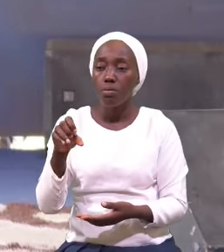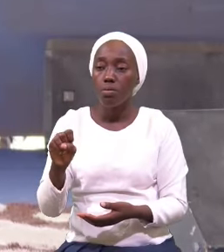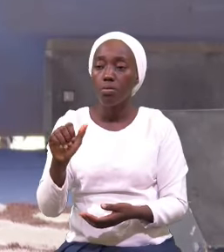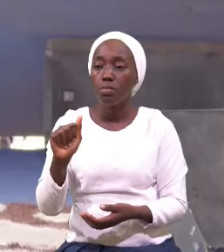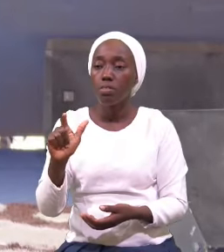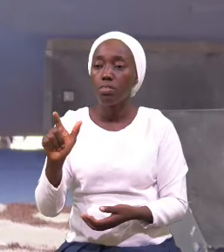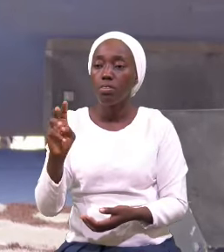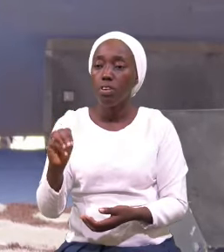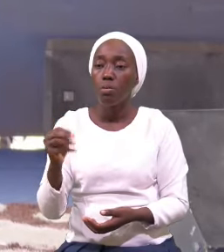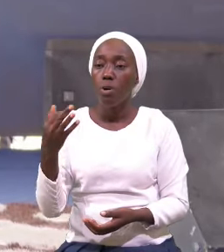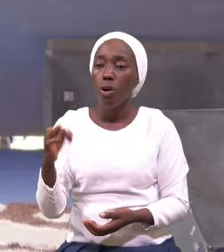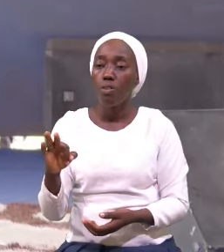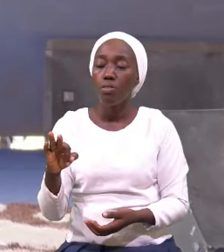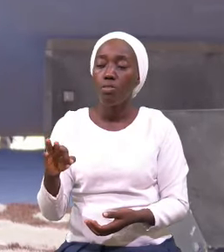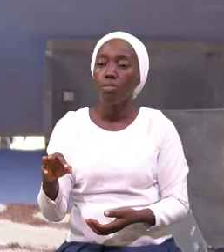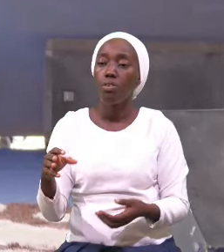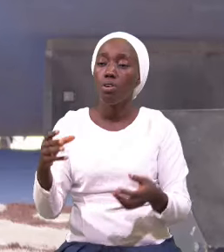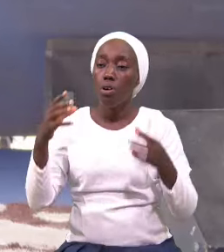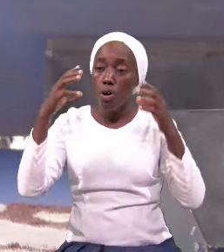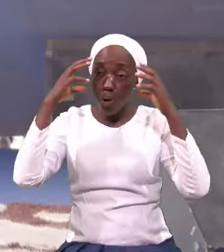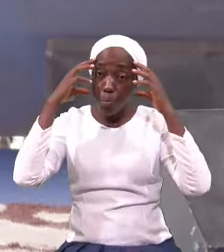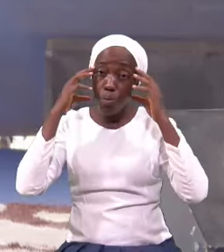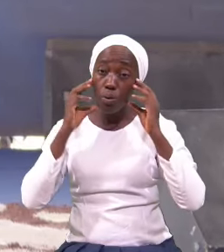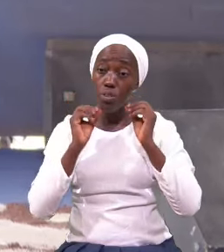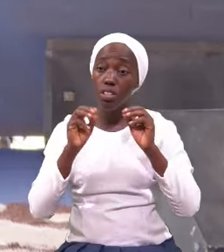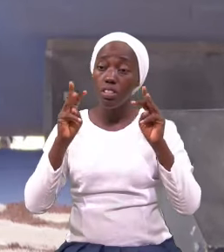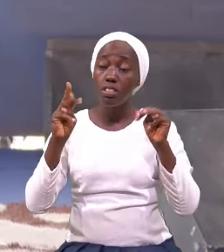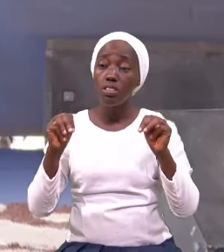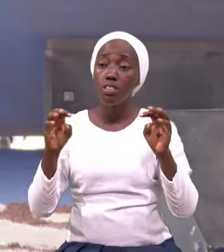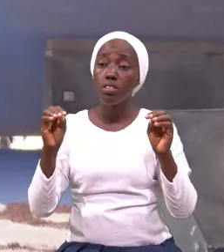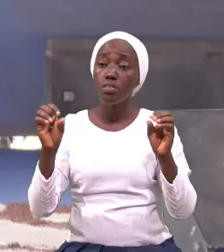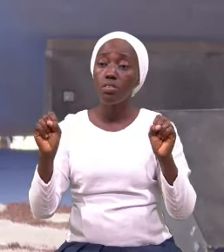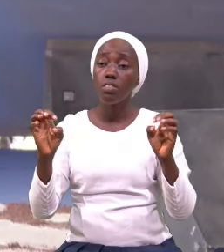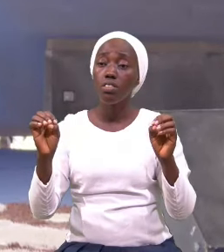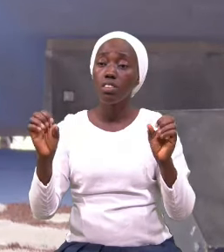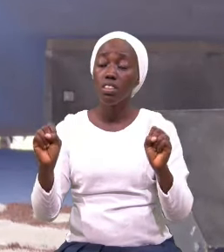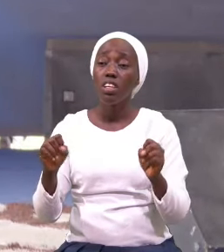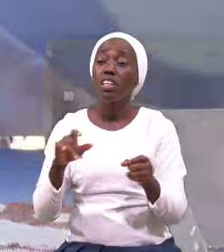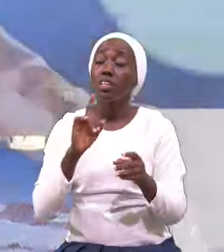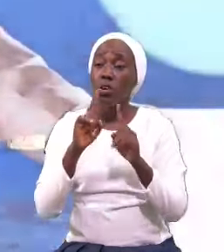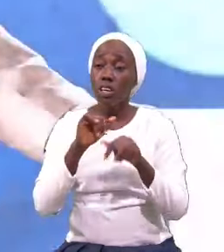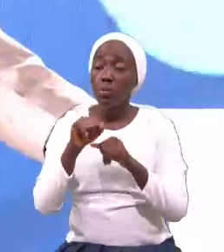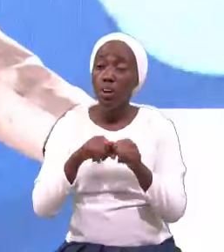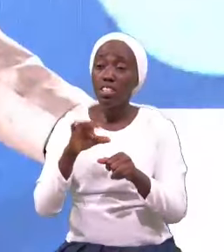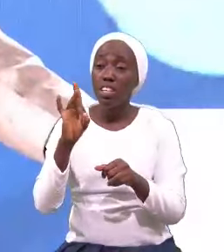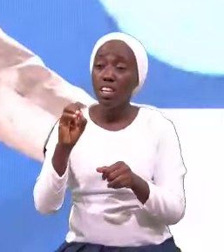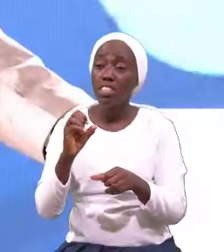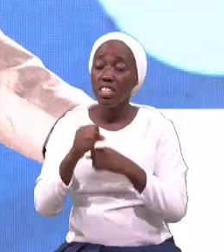And Moses that spoke about 70, 80 years lived up to 120 years.